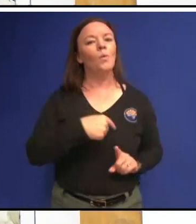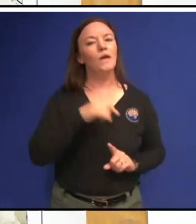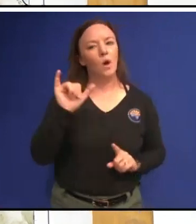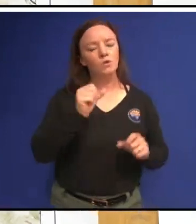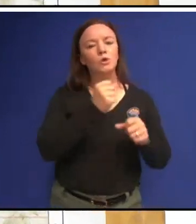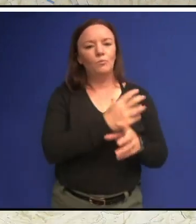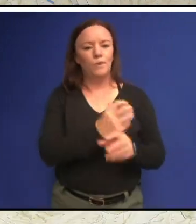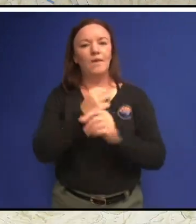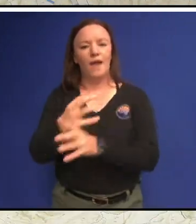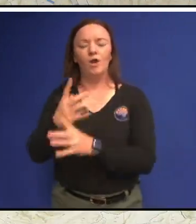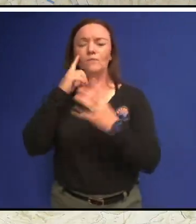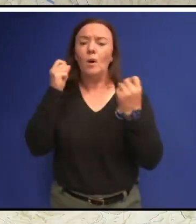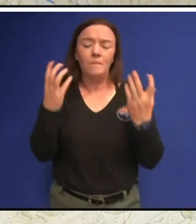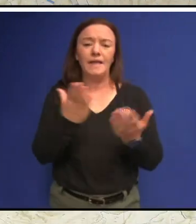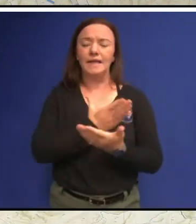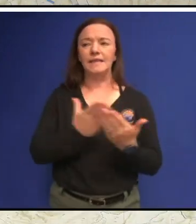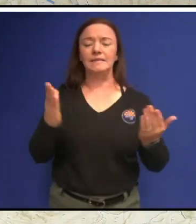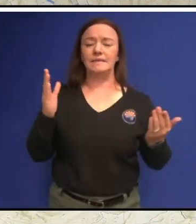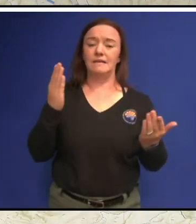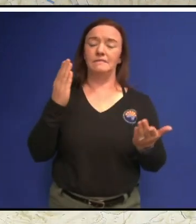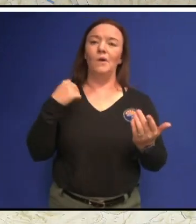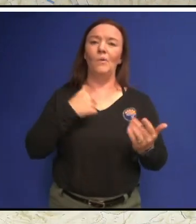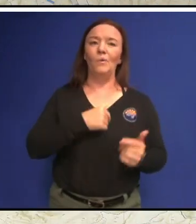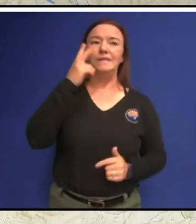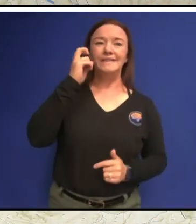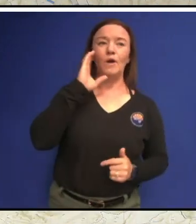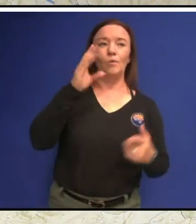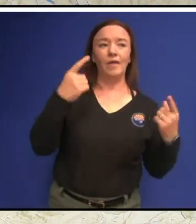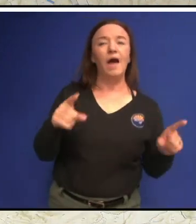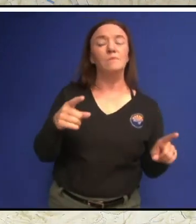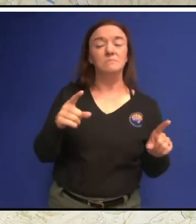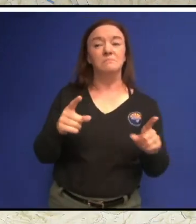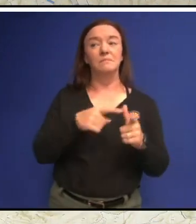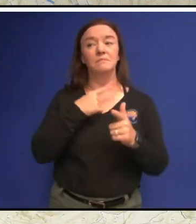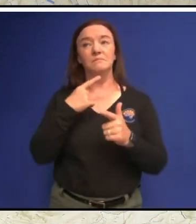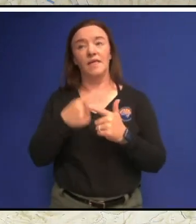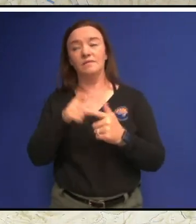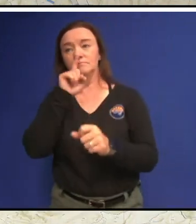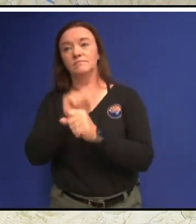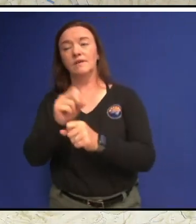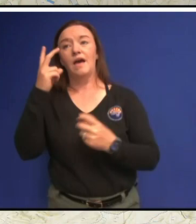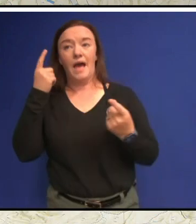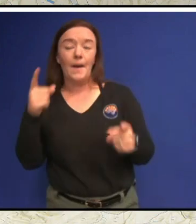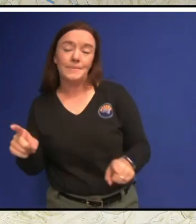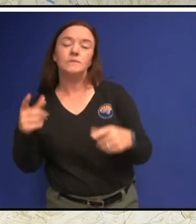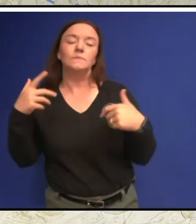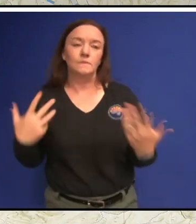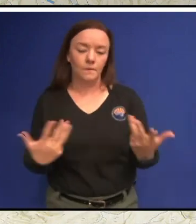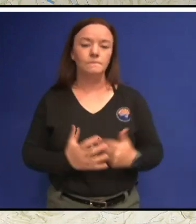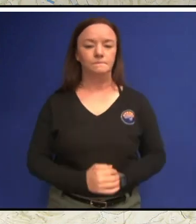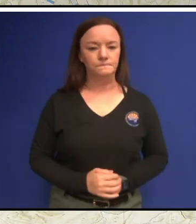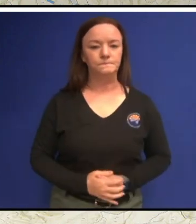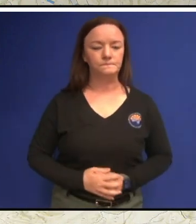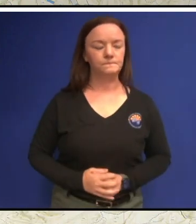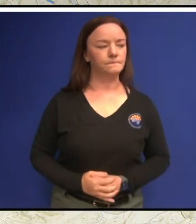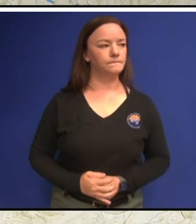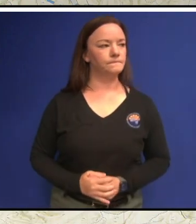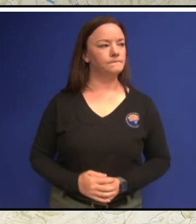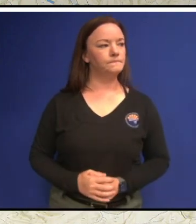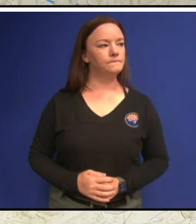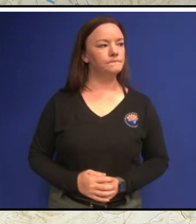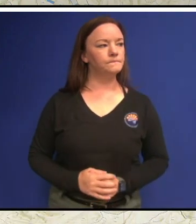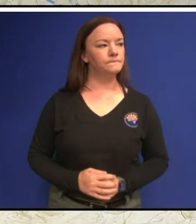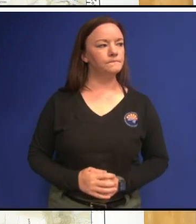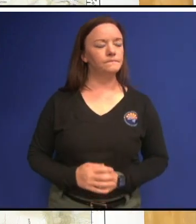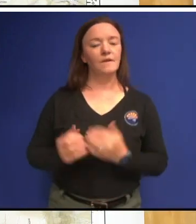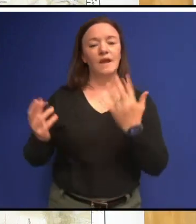aren't likely because that what happens sometimes is the unlikely occurs. So if we go down along the fire's edge here